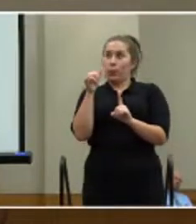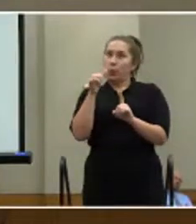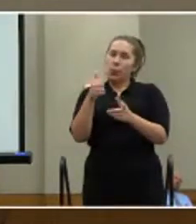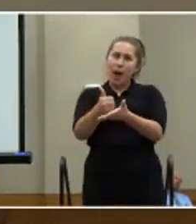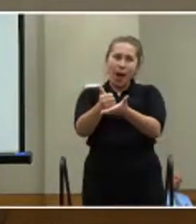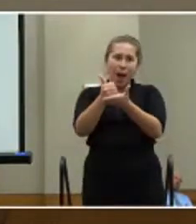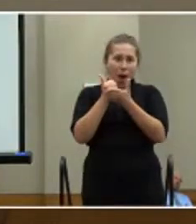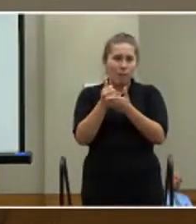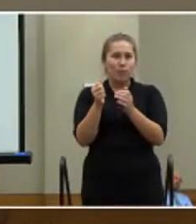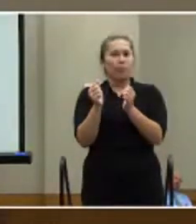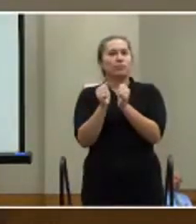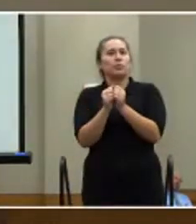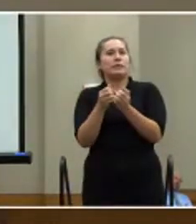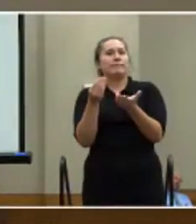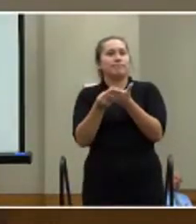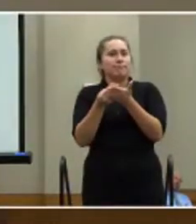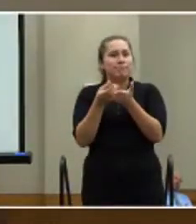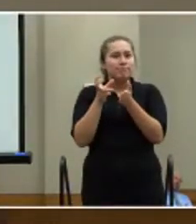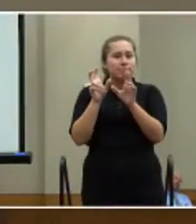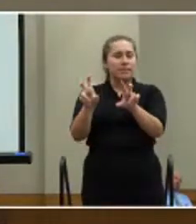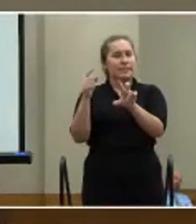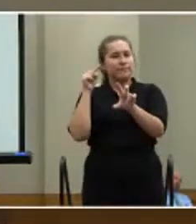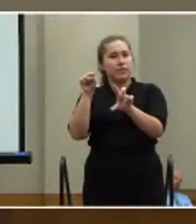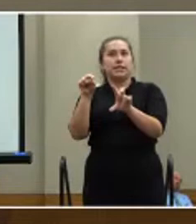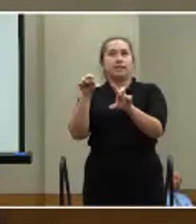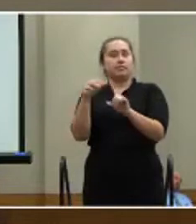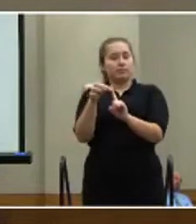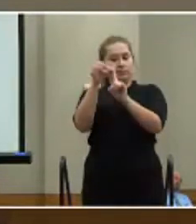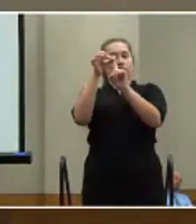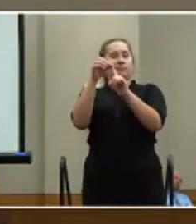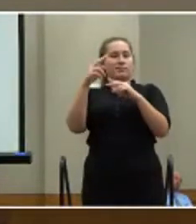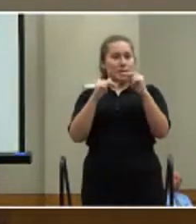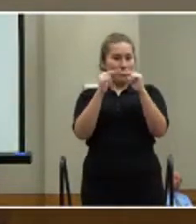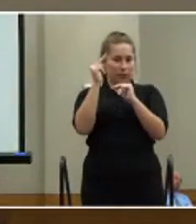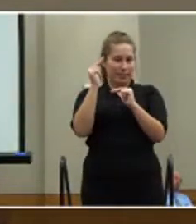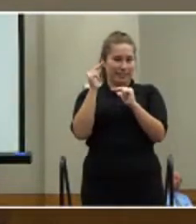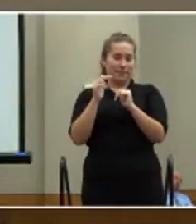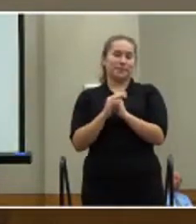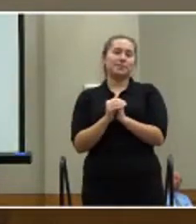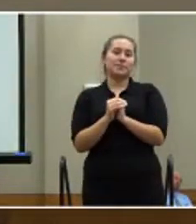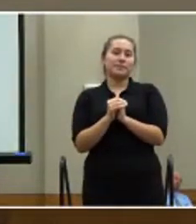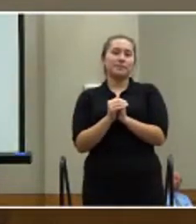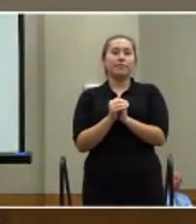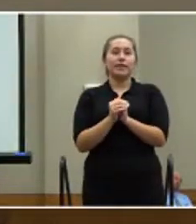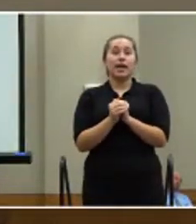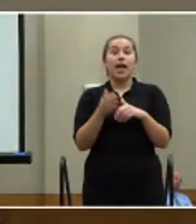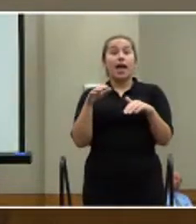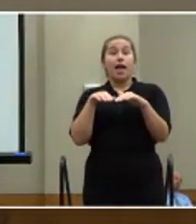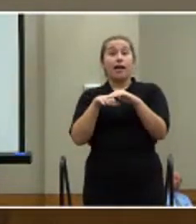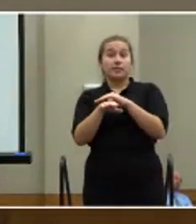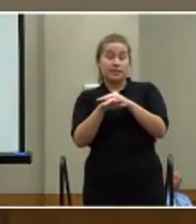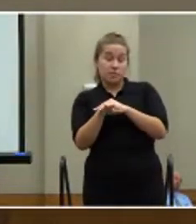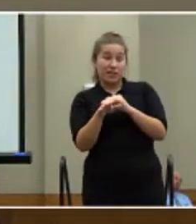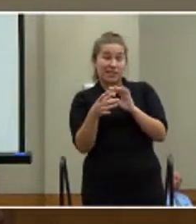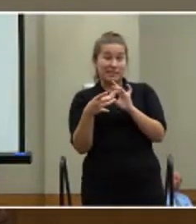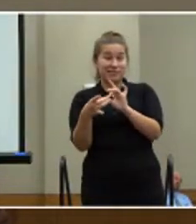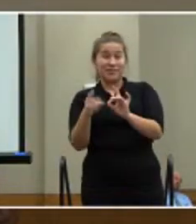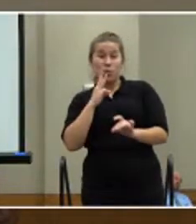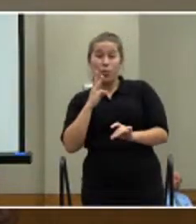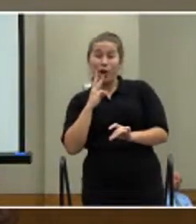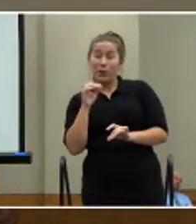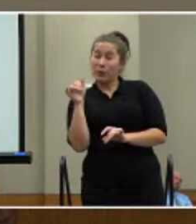funding of this unique facility. And by note of aside, accessibility in water is